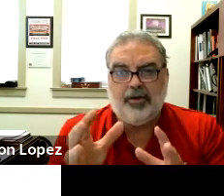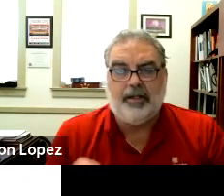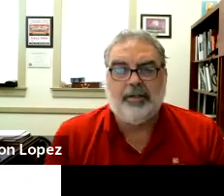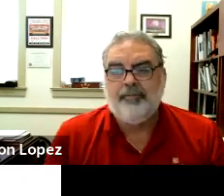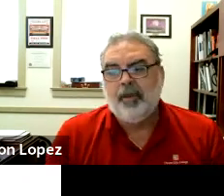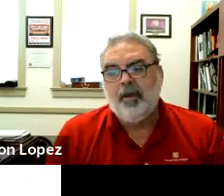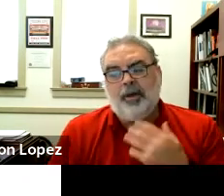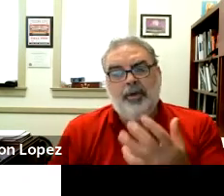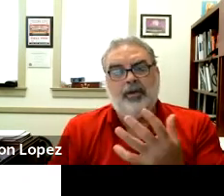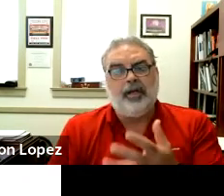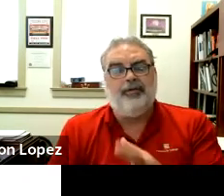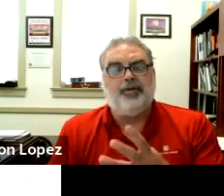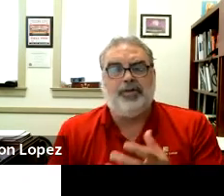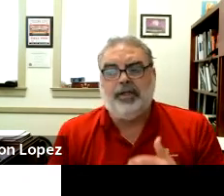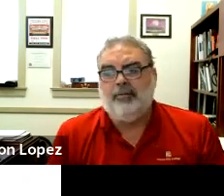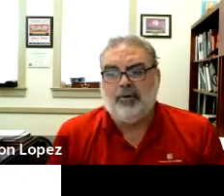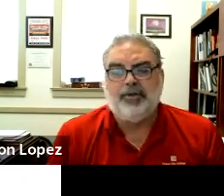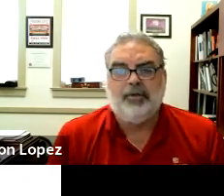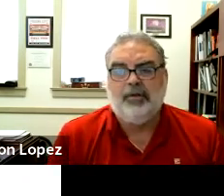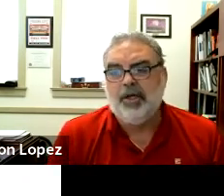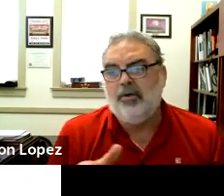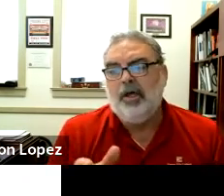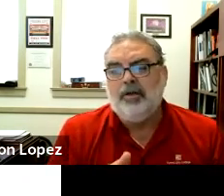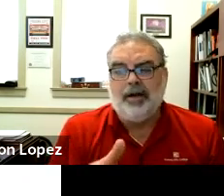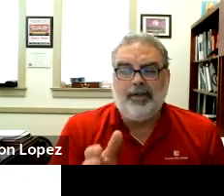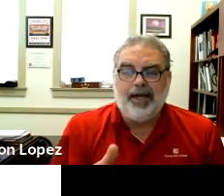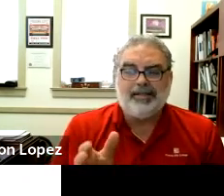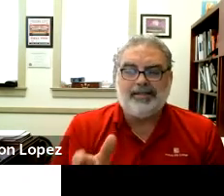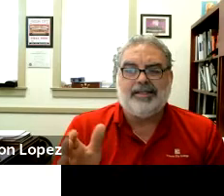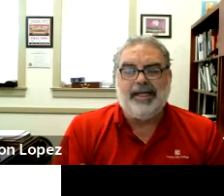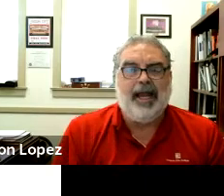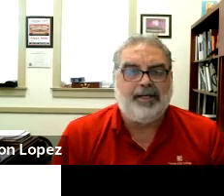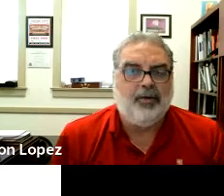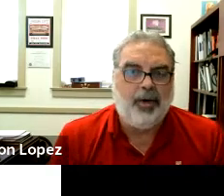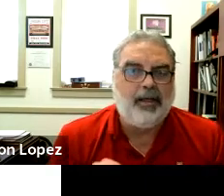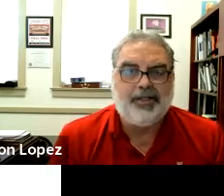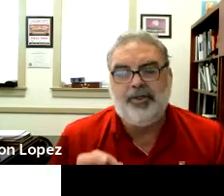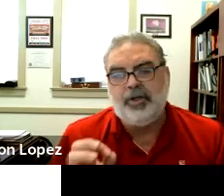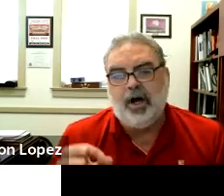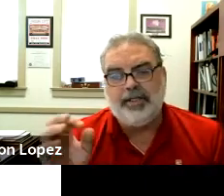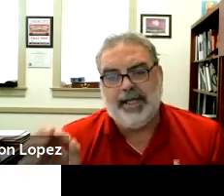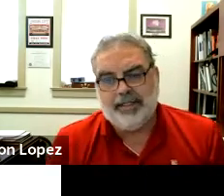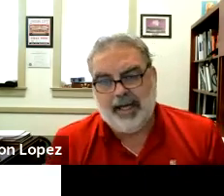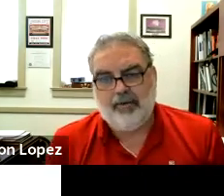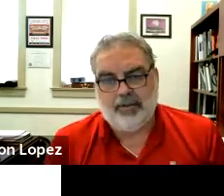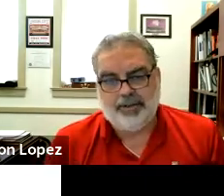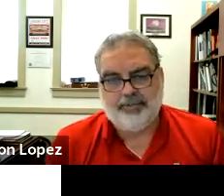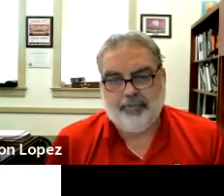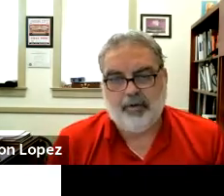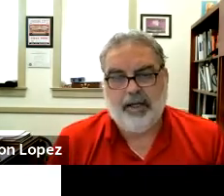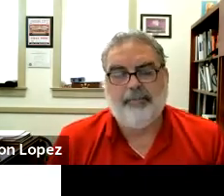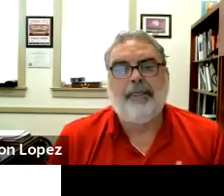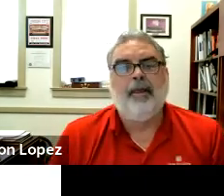these other things. When we look at efficiency numbers, so WSCH, weekly student contact